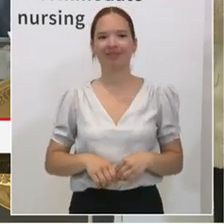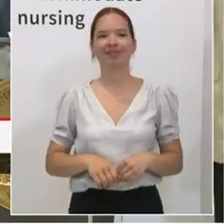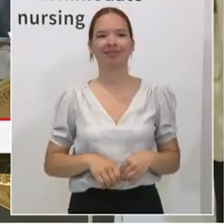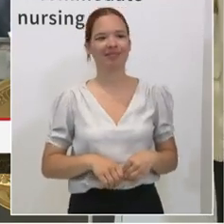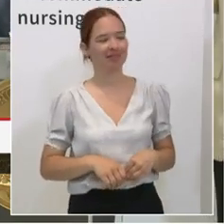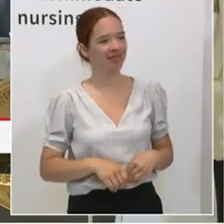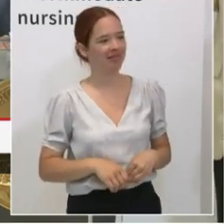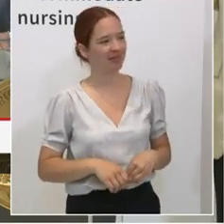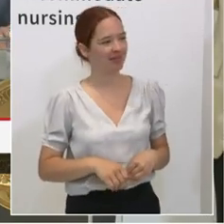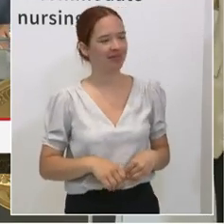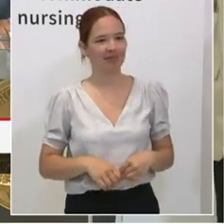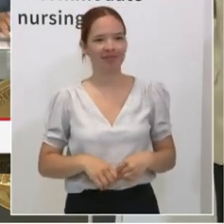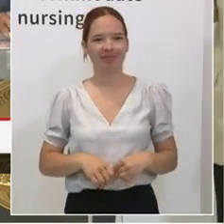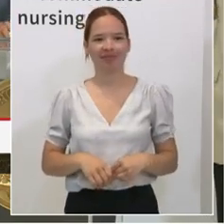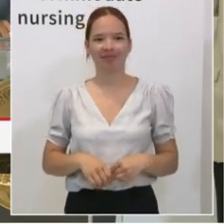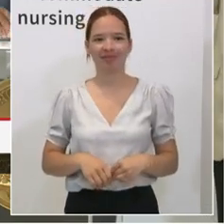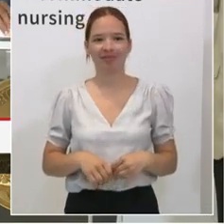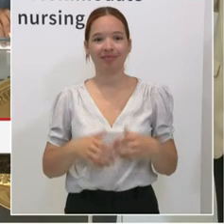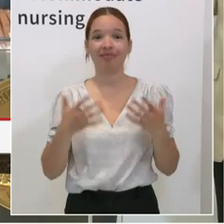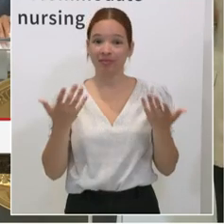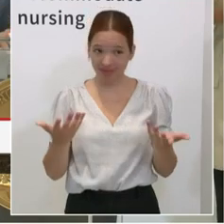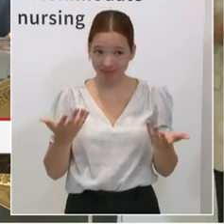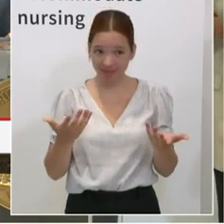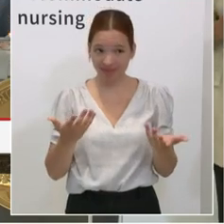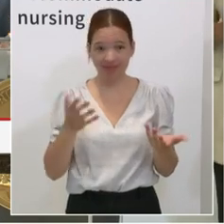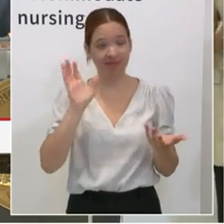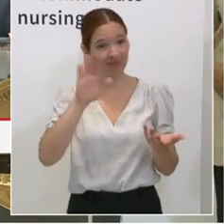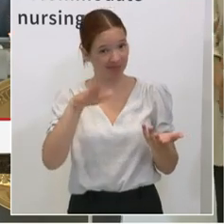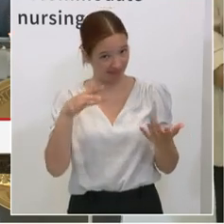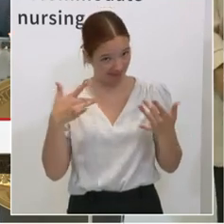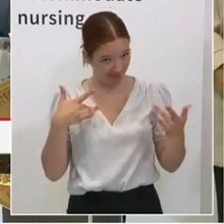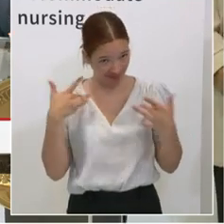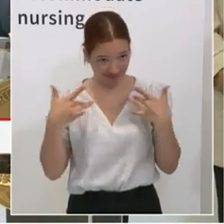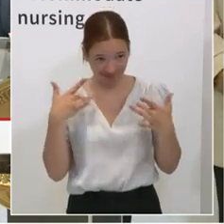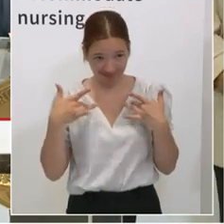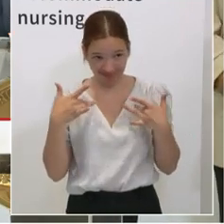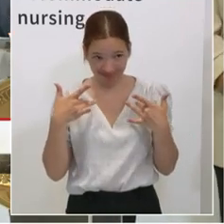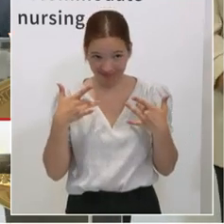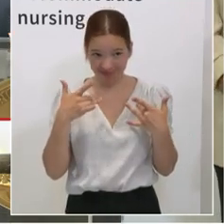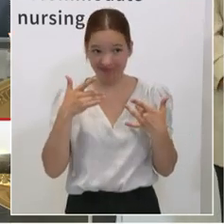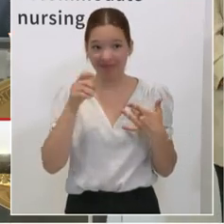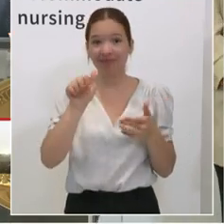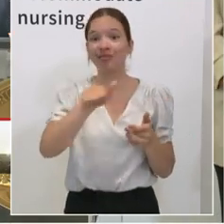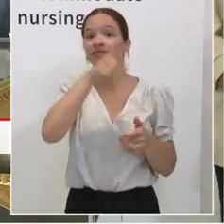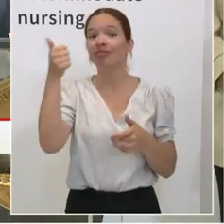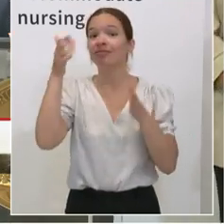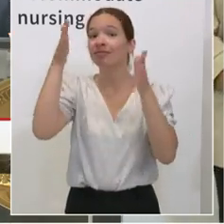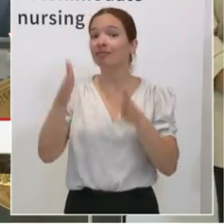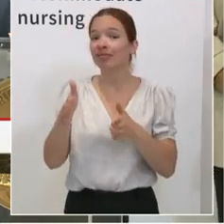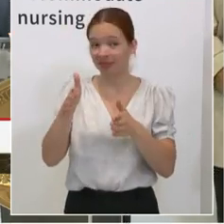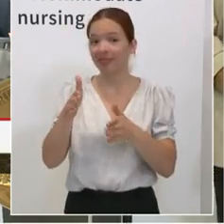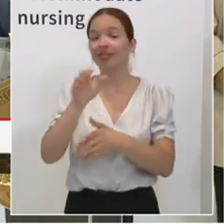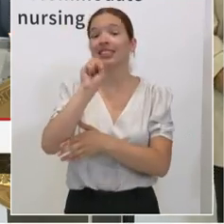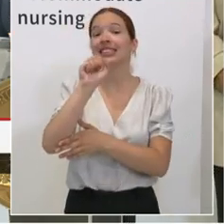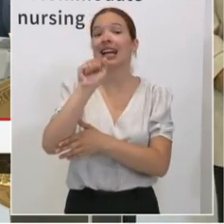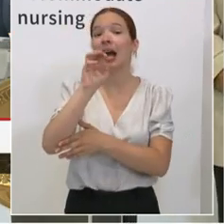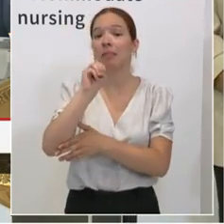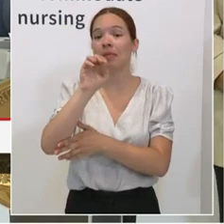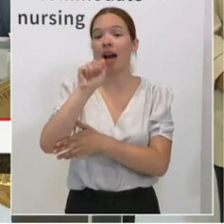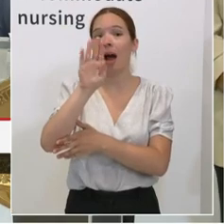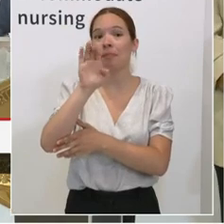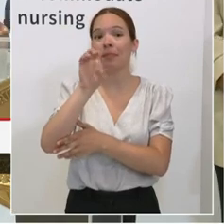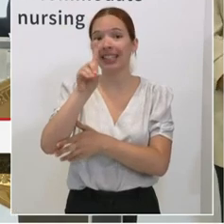We are also excited to welcome Sam Abbott as the Acting Director of the Department of Youth